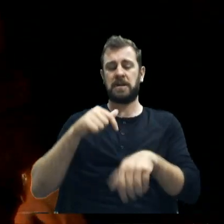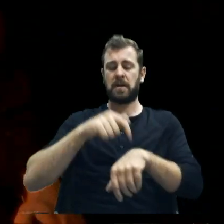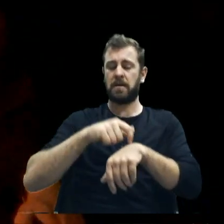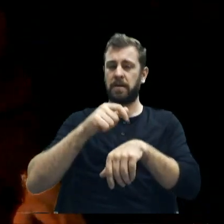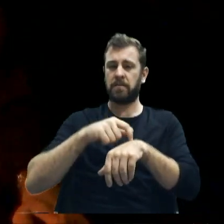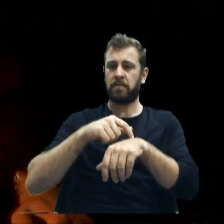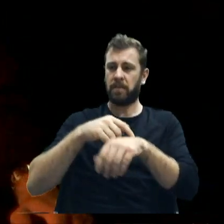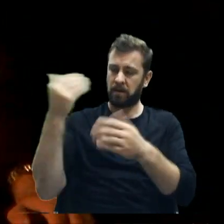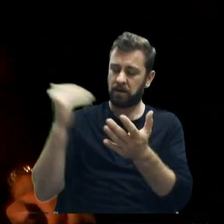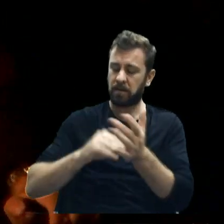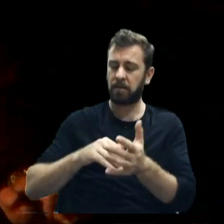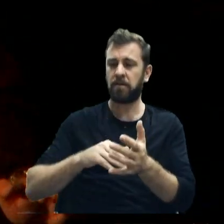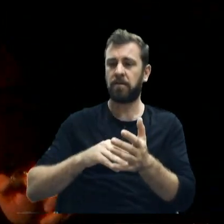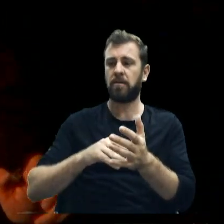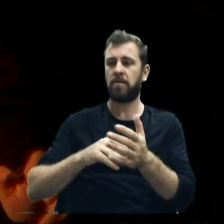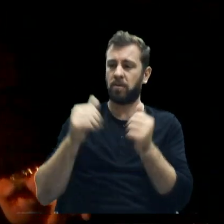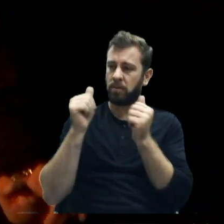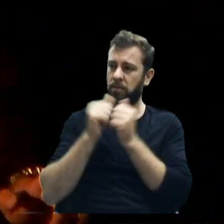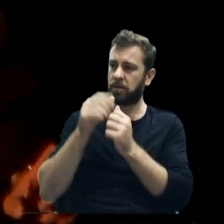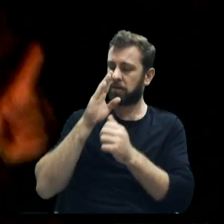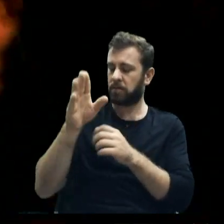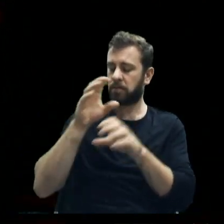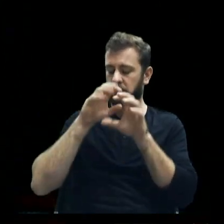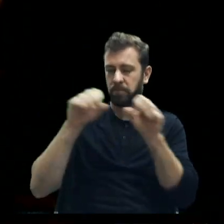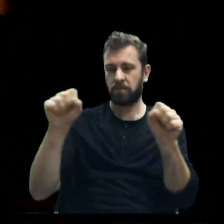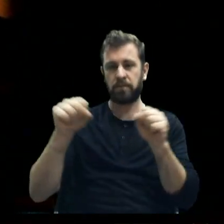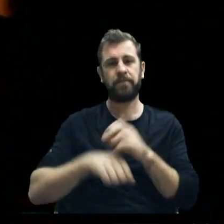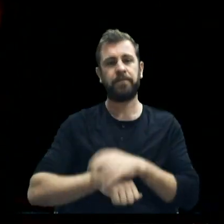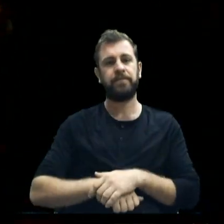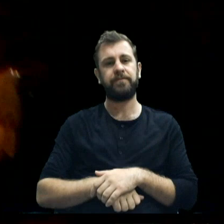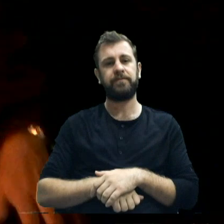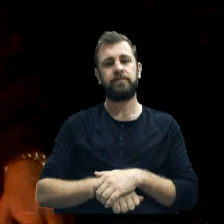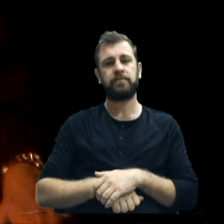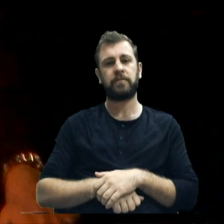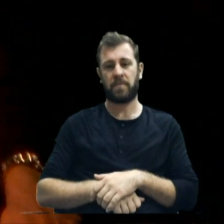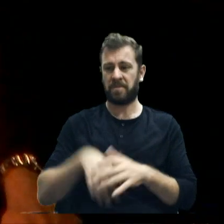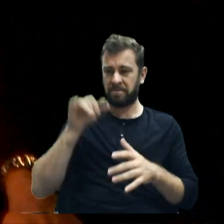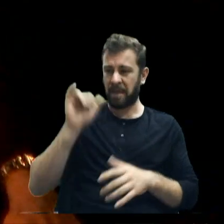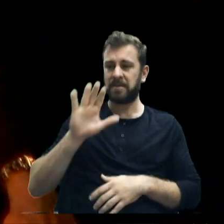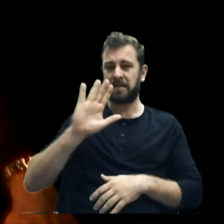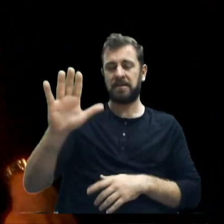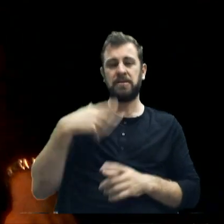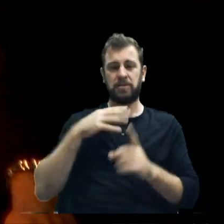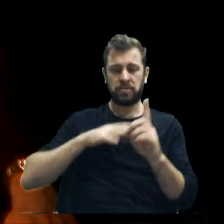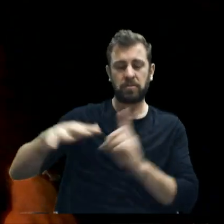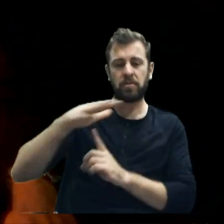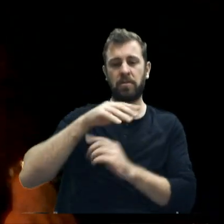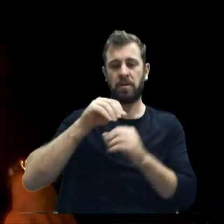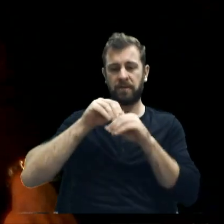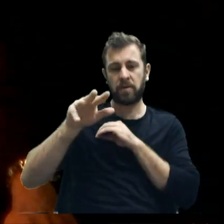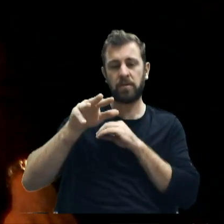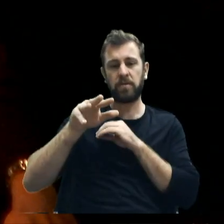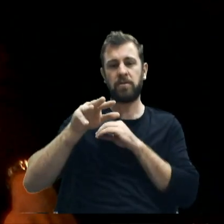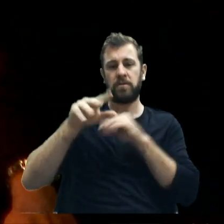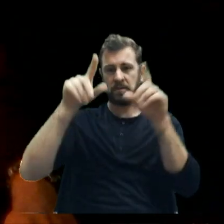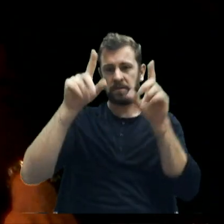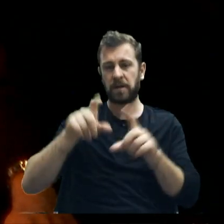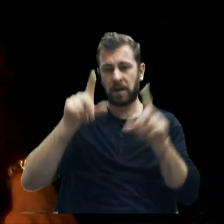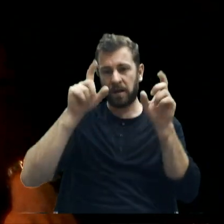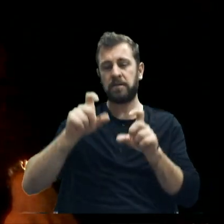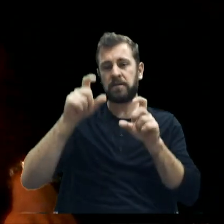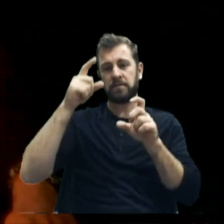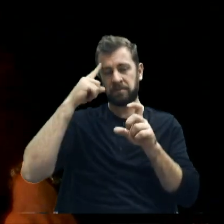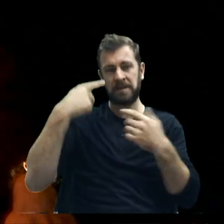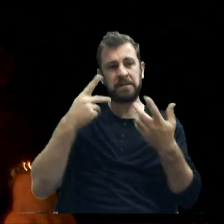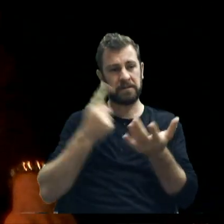Hussein, Labbaik, Ya Hussein. That was his circle of influence. And that test I talked about of Amir al-Mu'mineen,